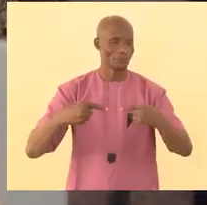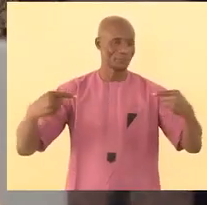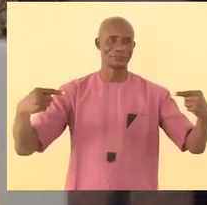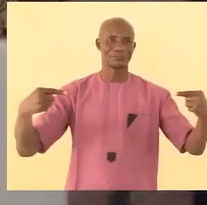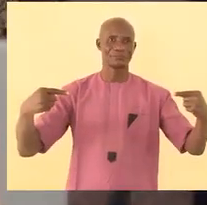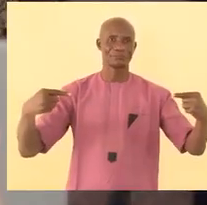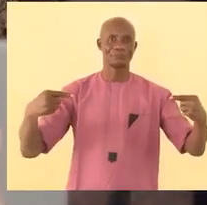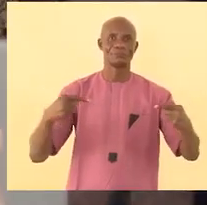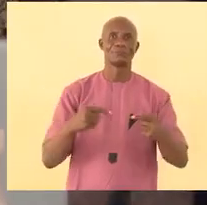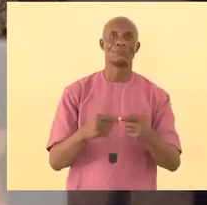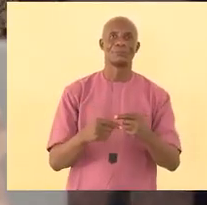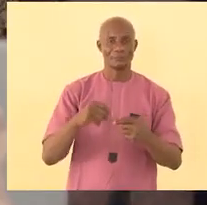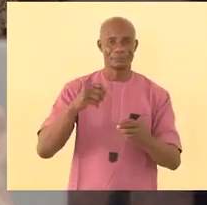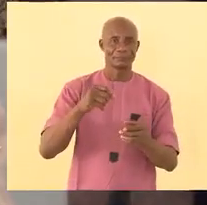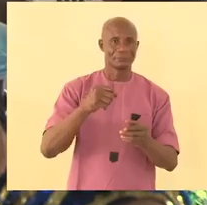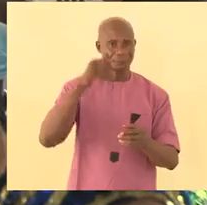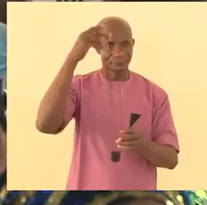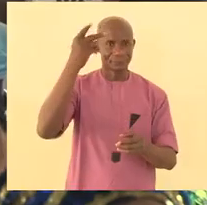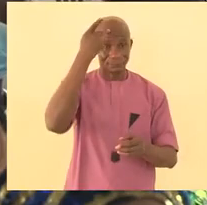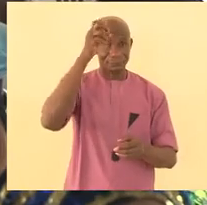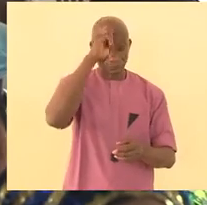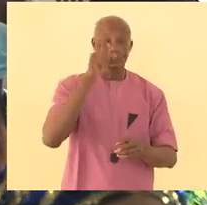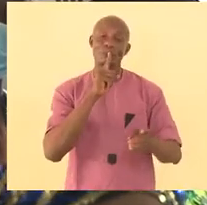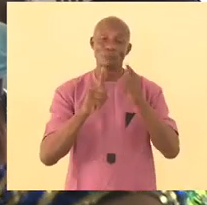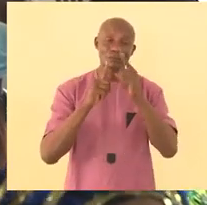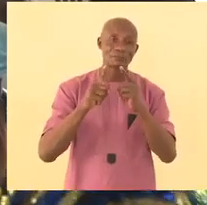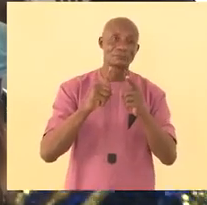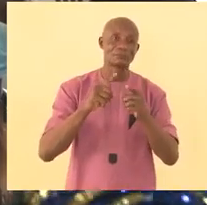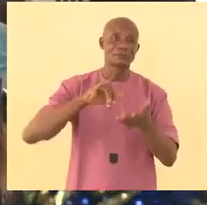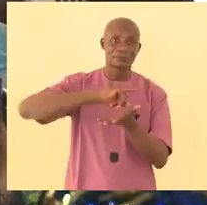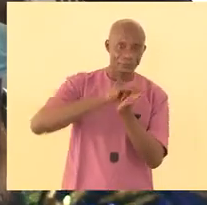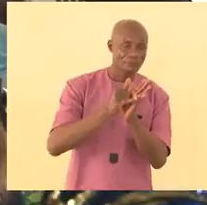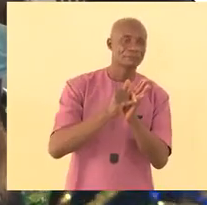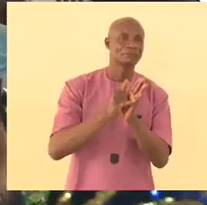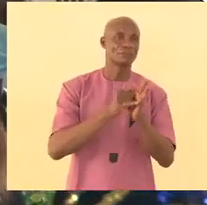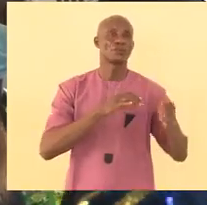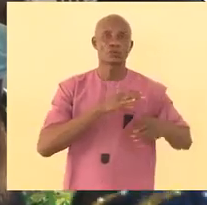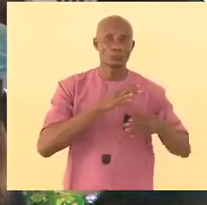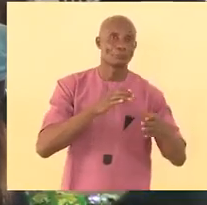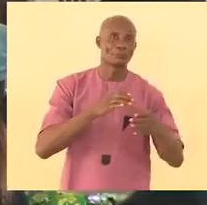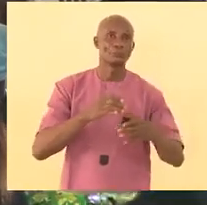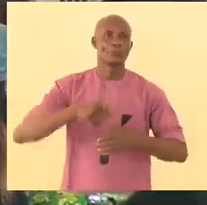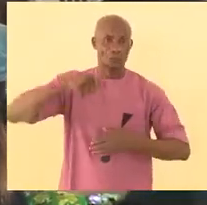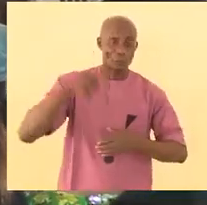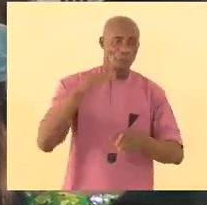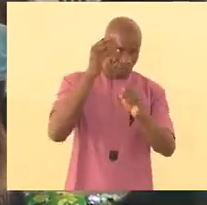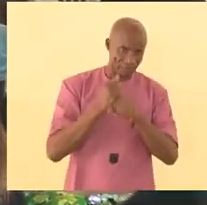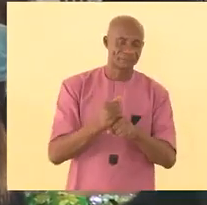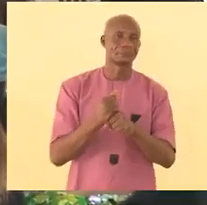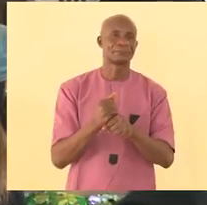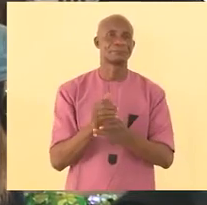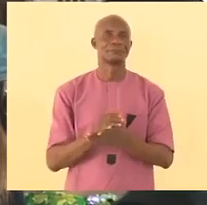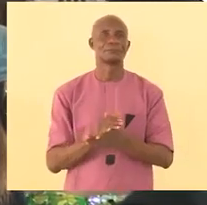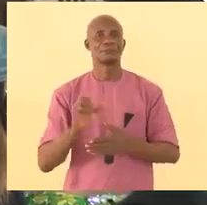Yes. And of course, St. Paul talks about the fact that we have to put to death these vices with their passion. We must attain